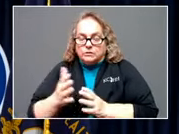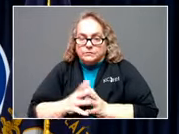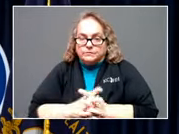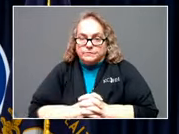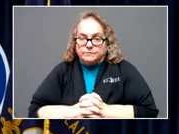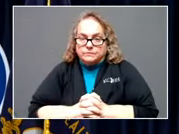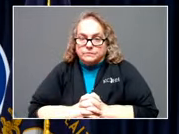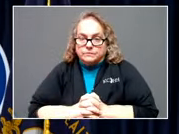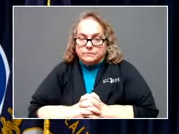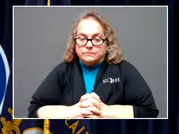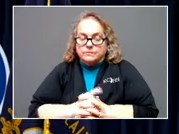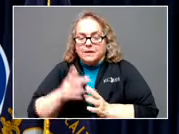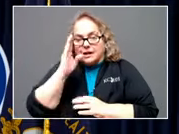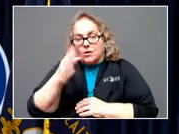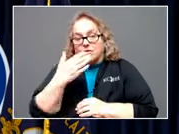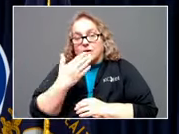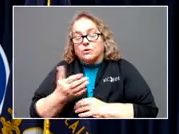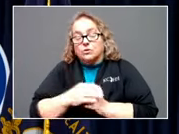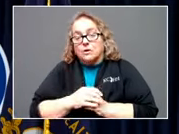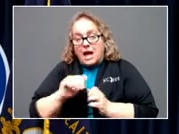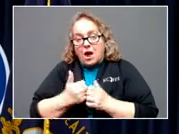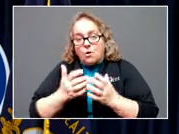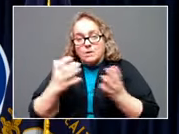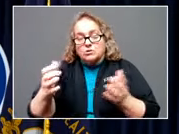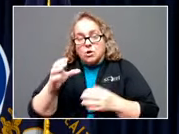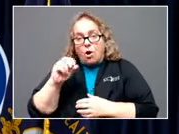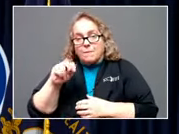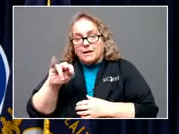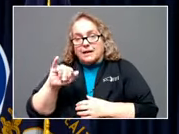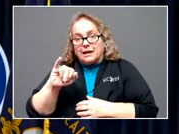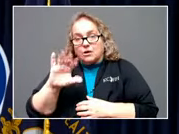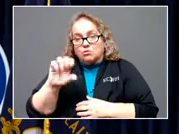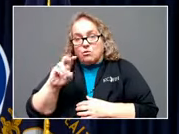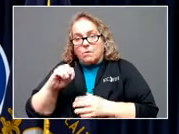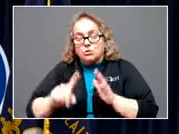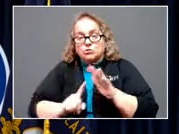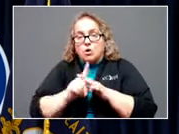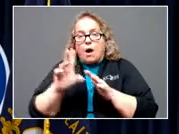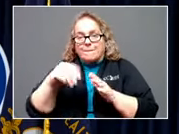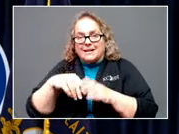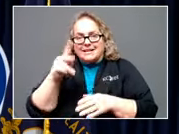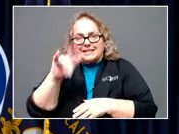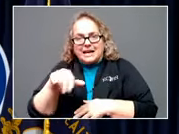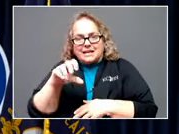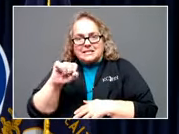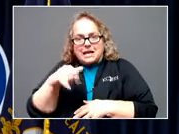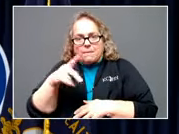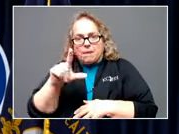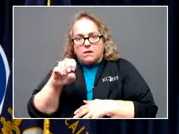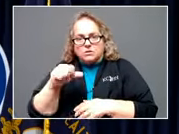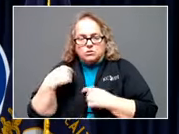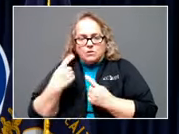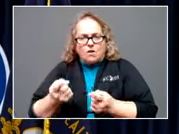Hi, thank you. How much Omicron is showing up in Kentucky samples so far, and what do you expect with COVID deaths in the coming